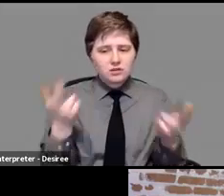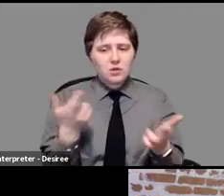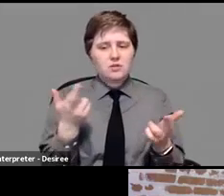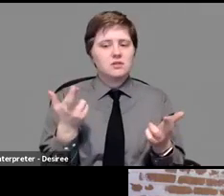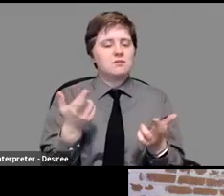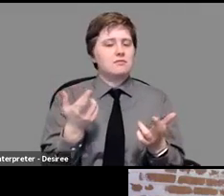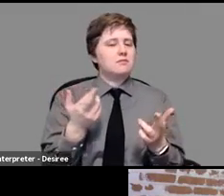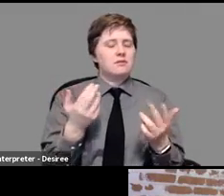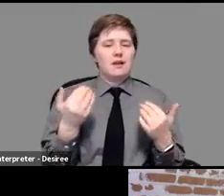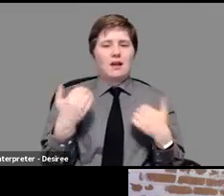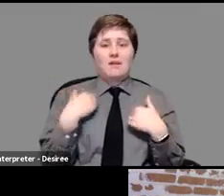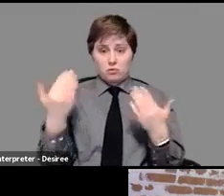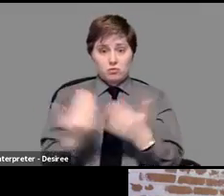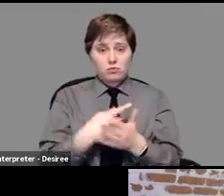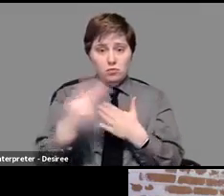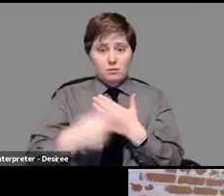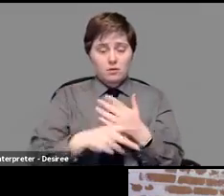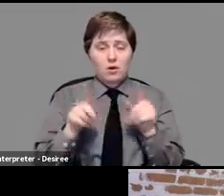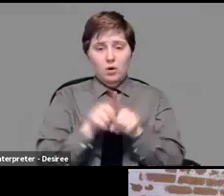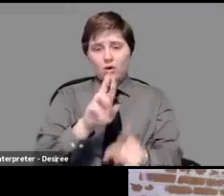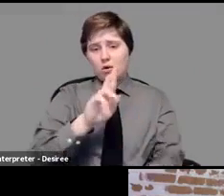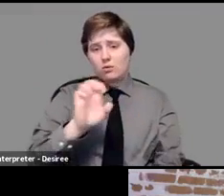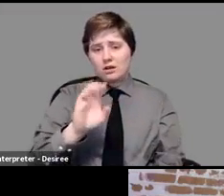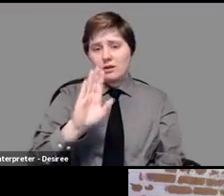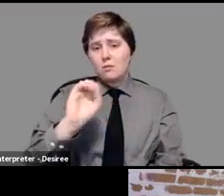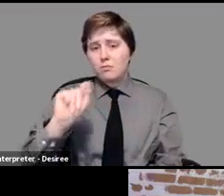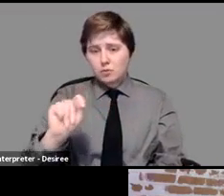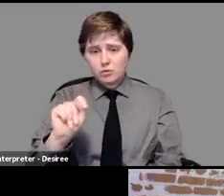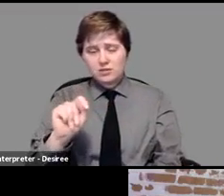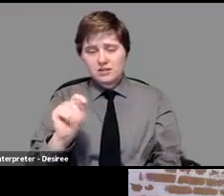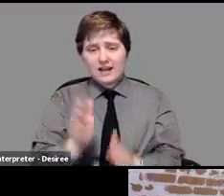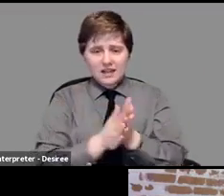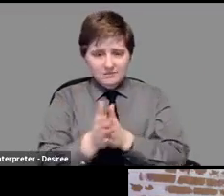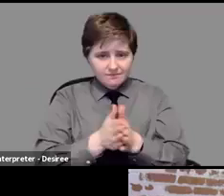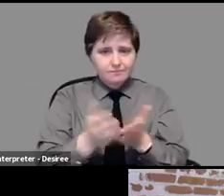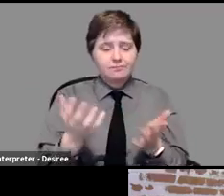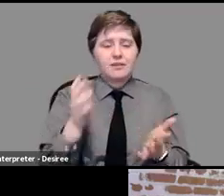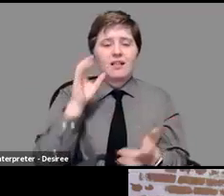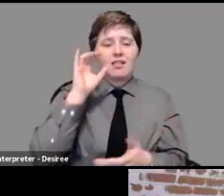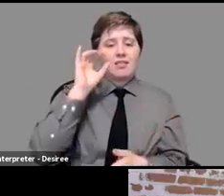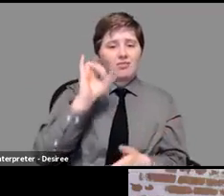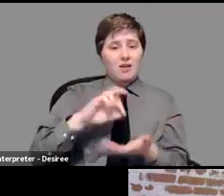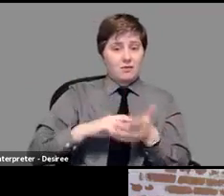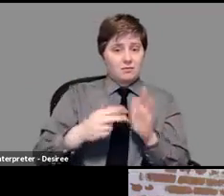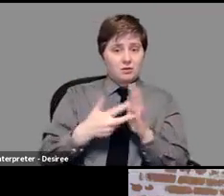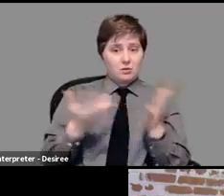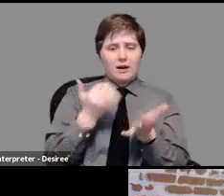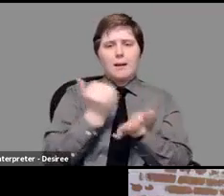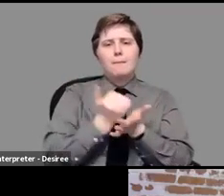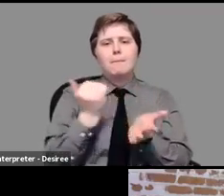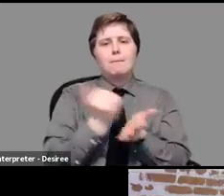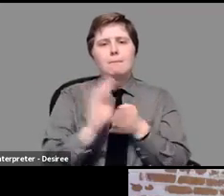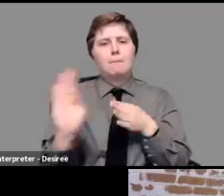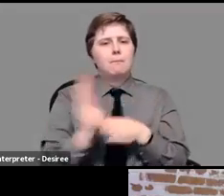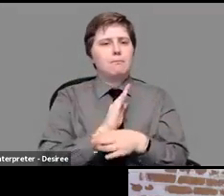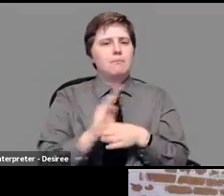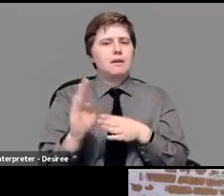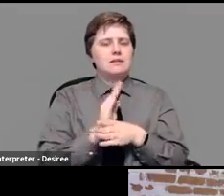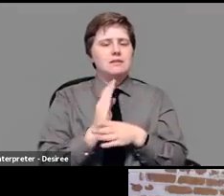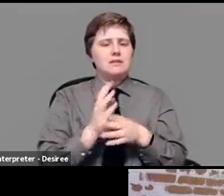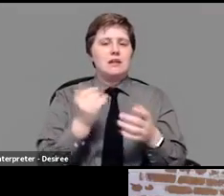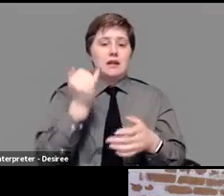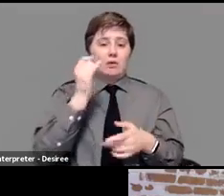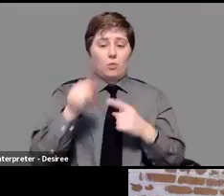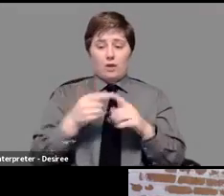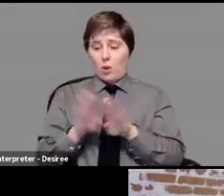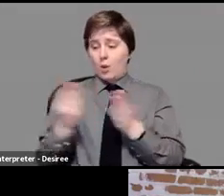have a new program called Reboot Initiative, where they're going to be helping businesses in terms of when they